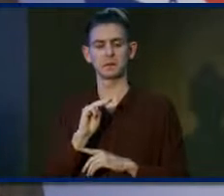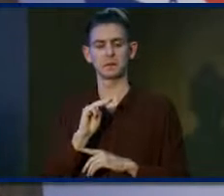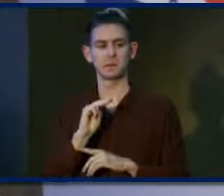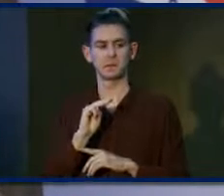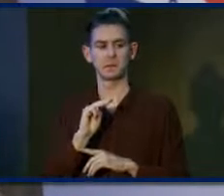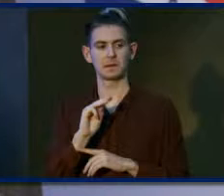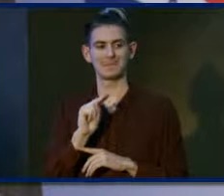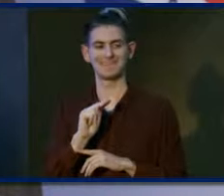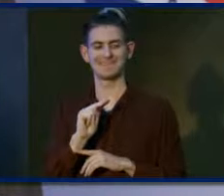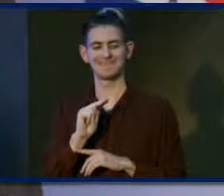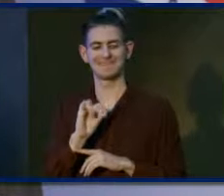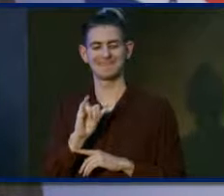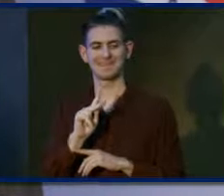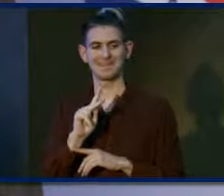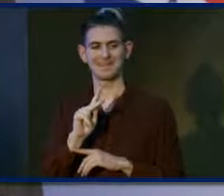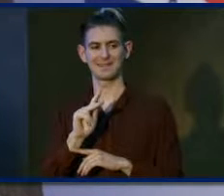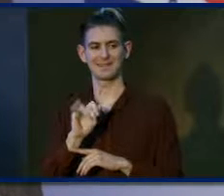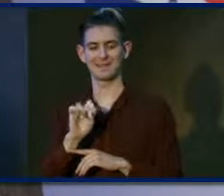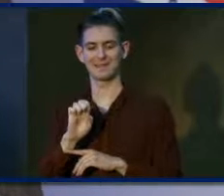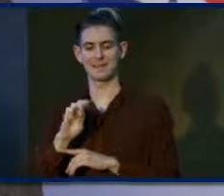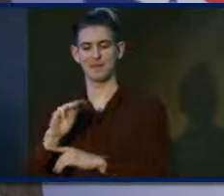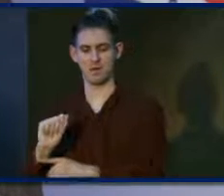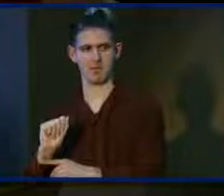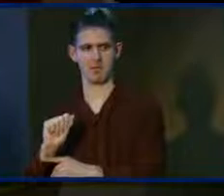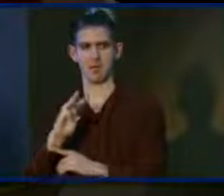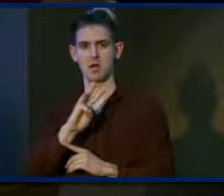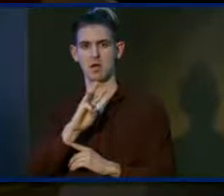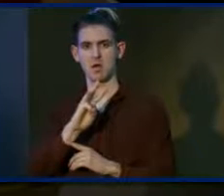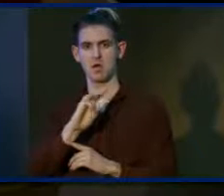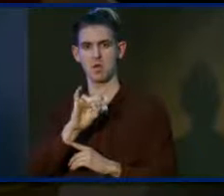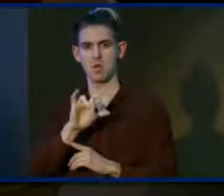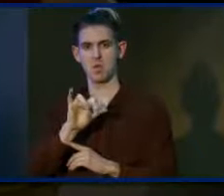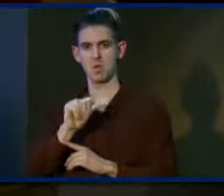Williams. Y'all can give her a hand. I heard yes.